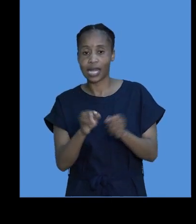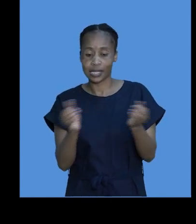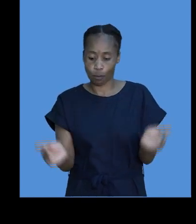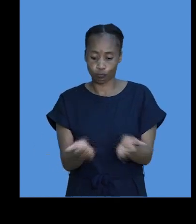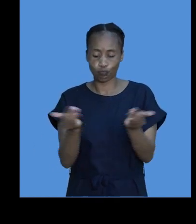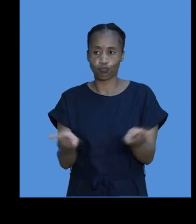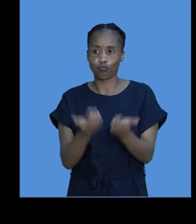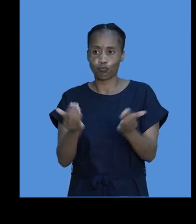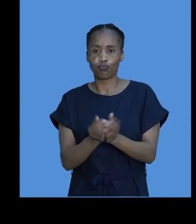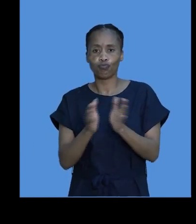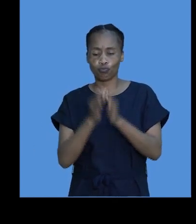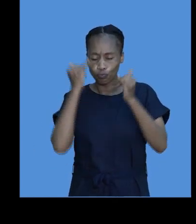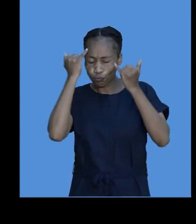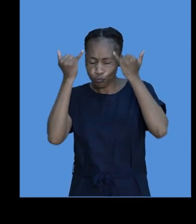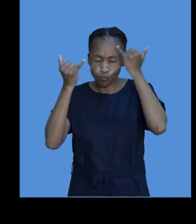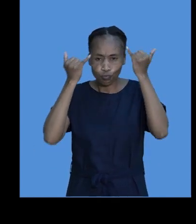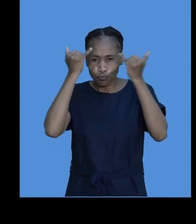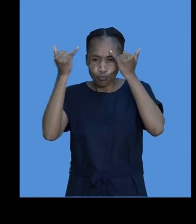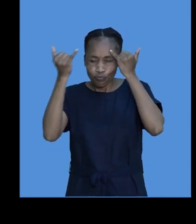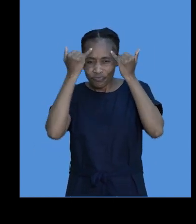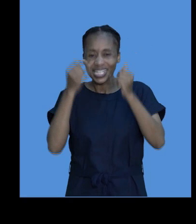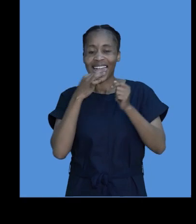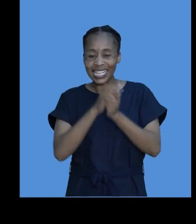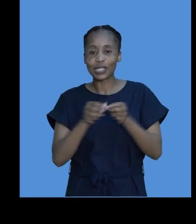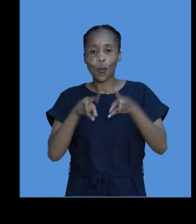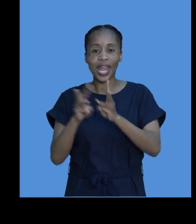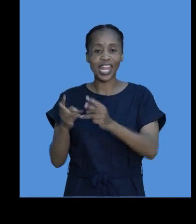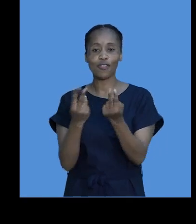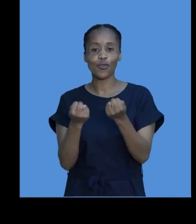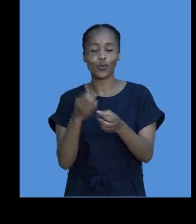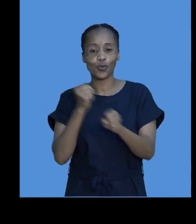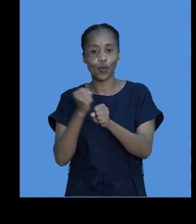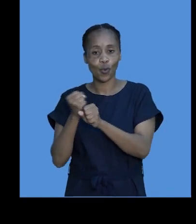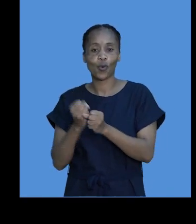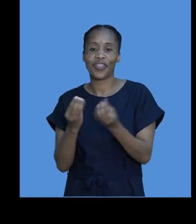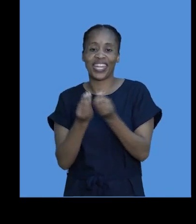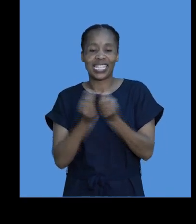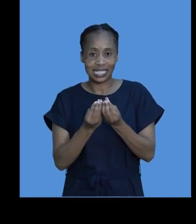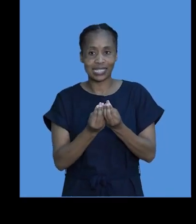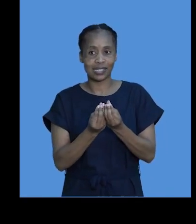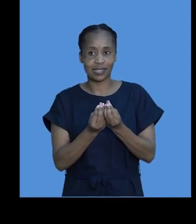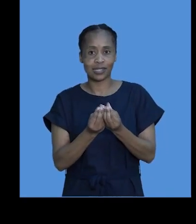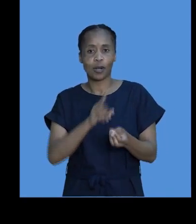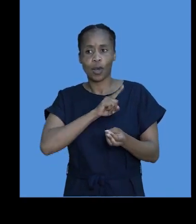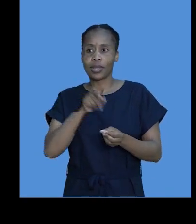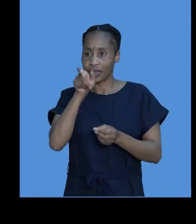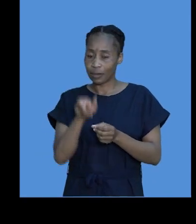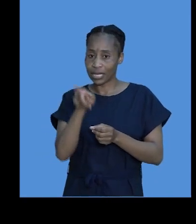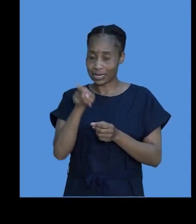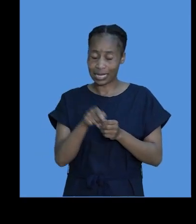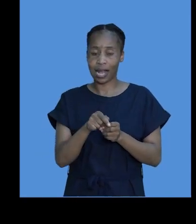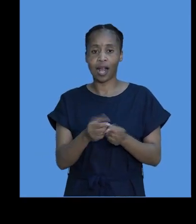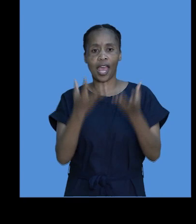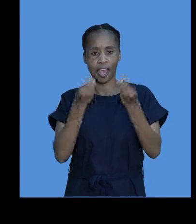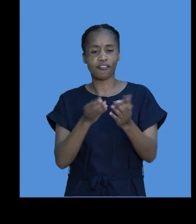and inventions there that could benefit consumers there. So there is continuous improvement because these guys have got